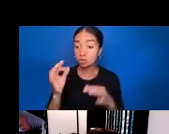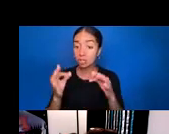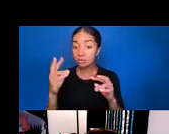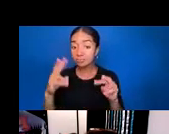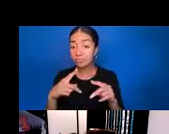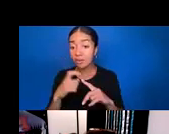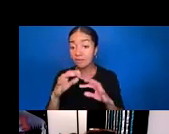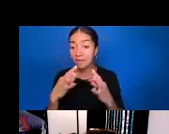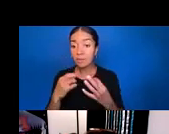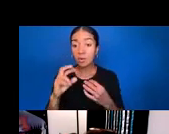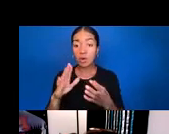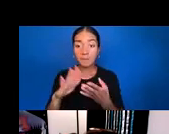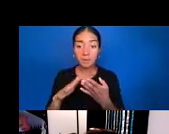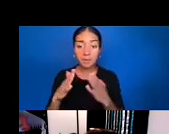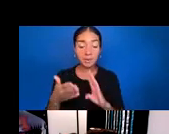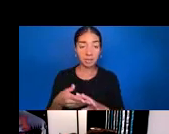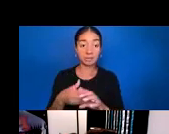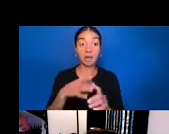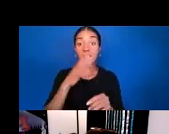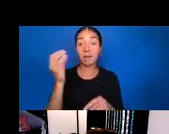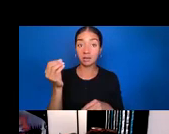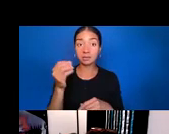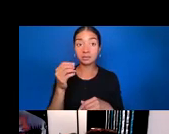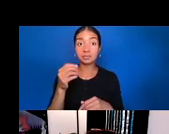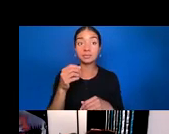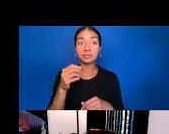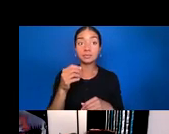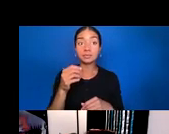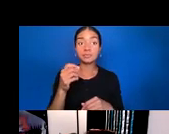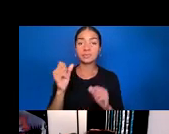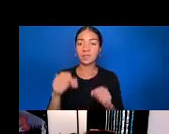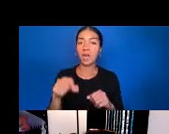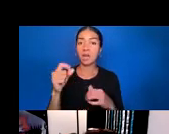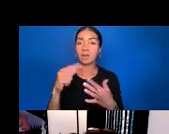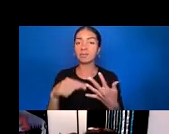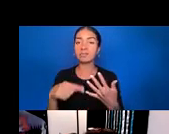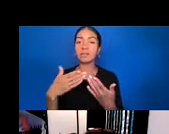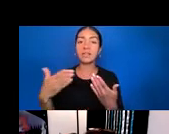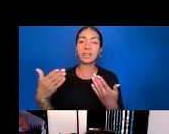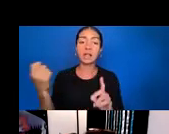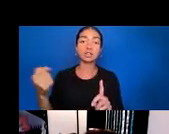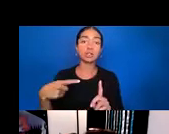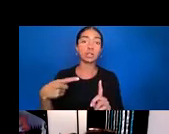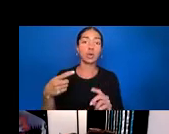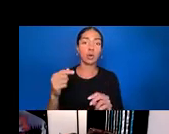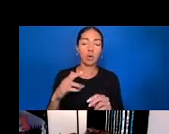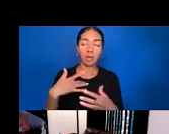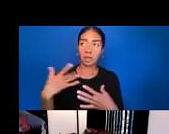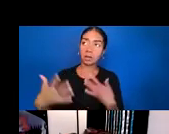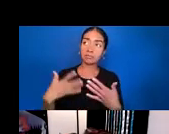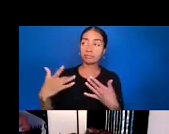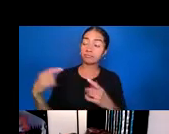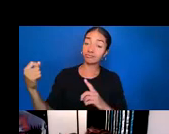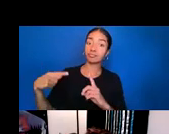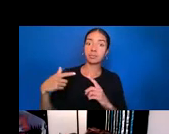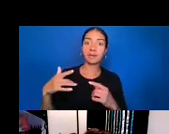community. And there can be triggers or things that activate those feelings of